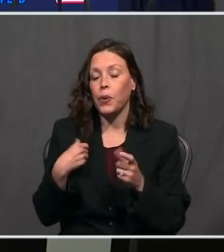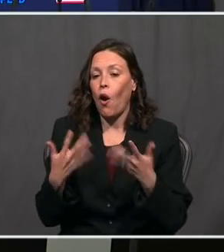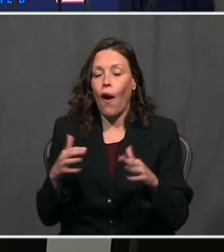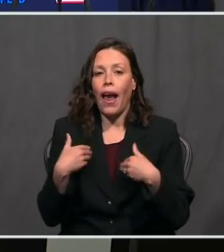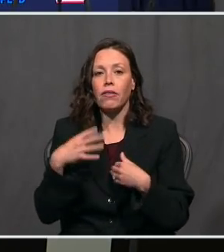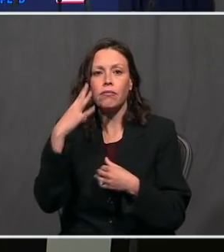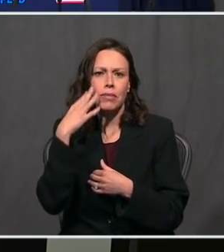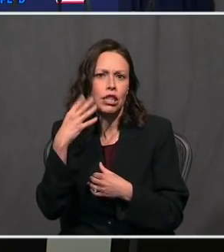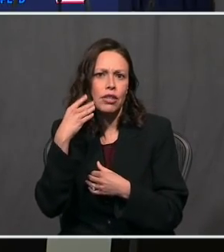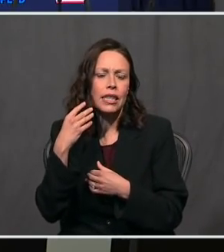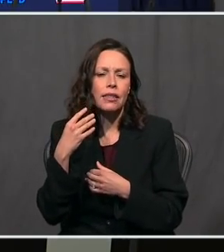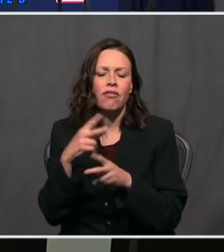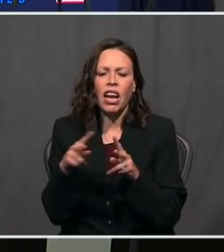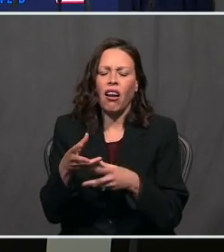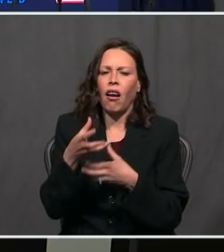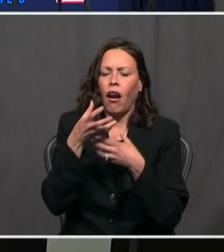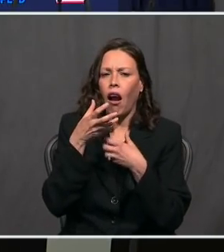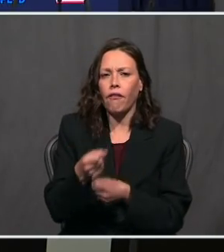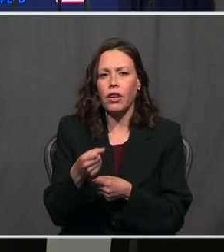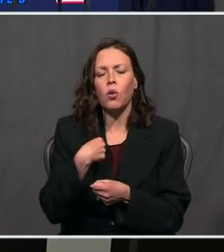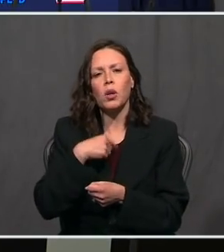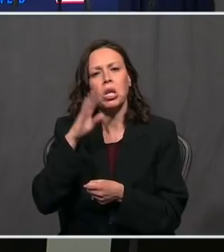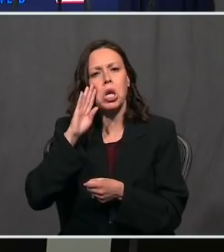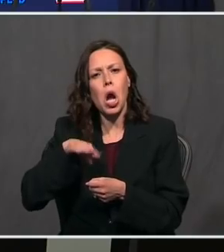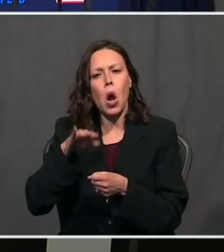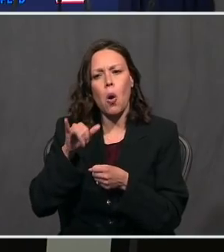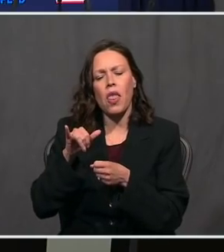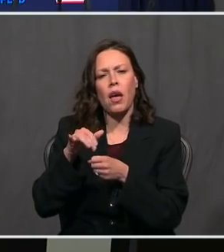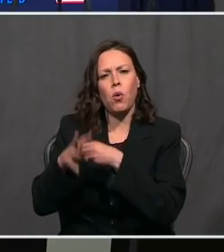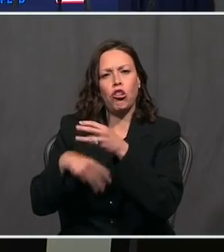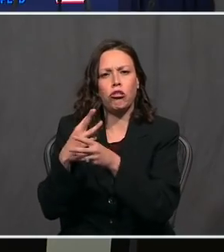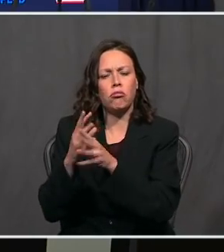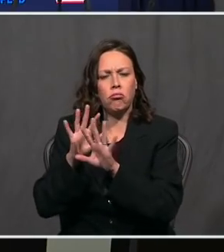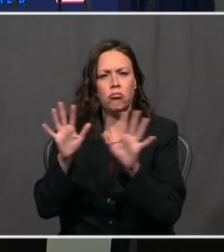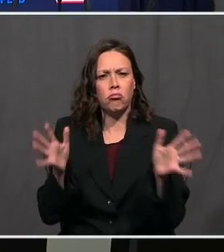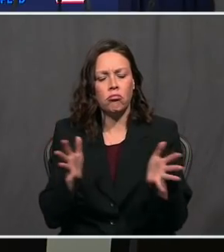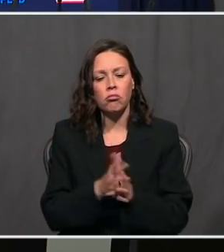of experience, highly confident. We know this space very well.